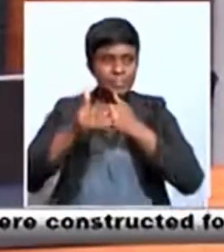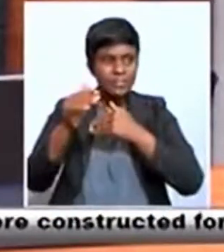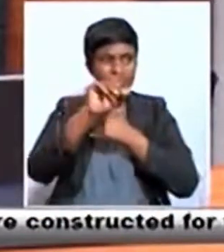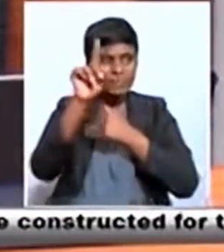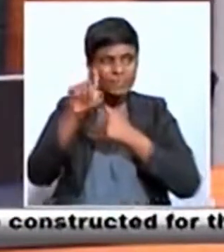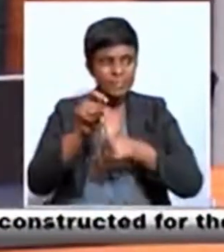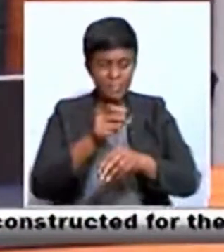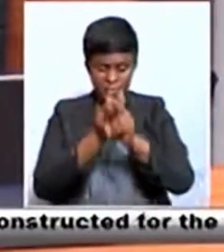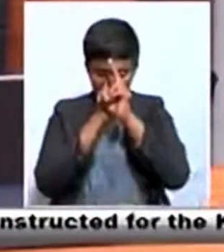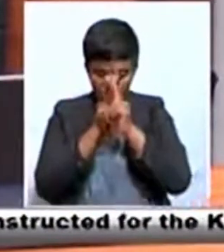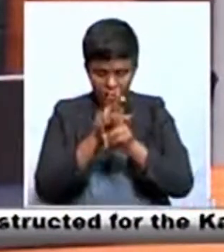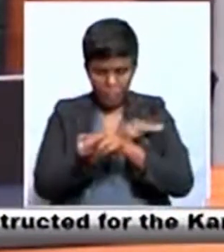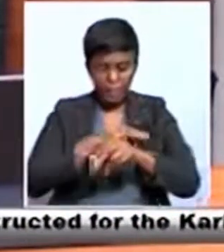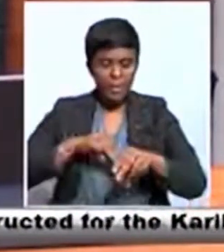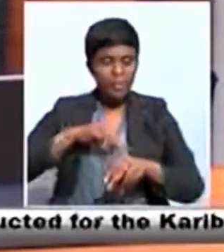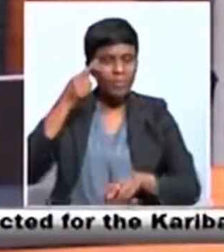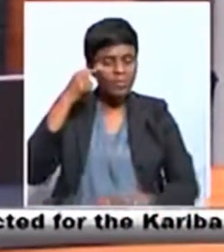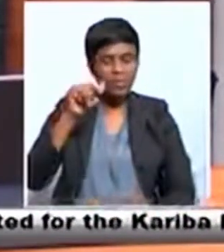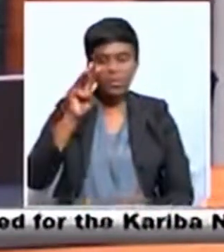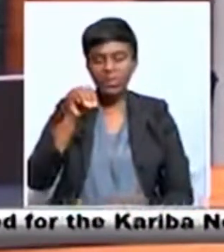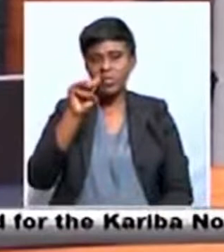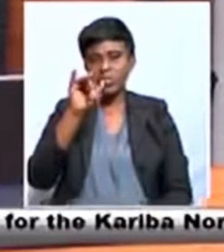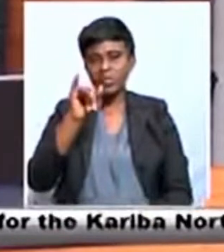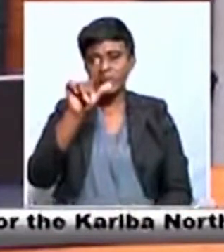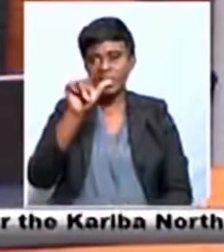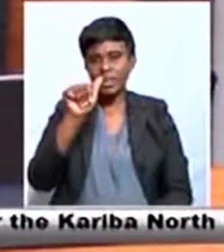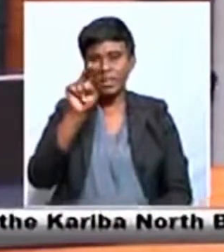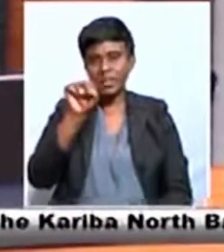the Honorable Member for Milanzi.